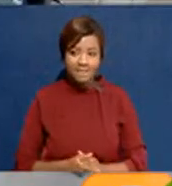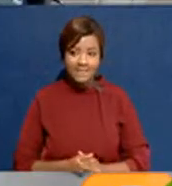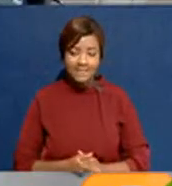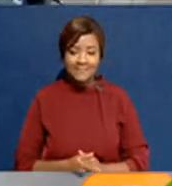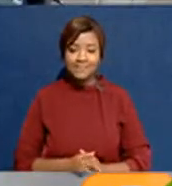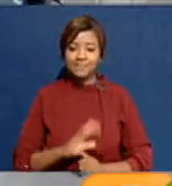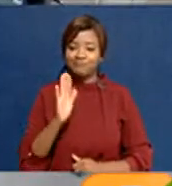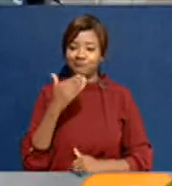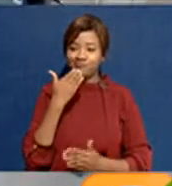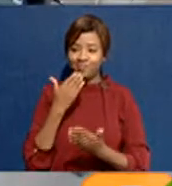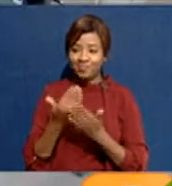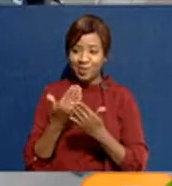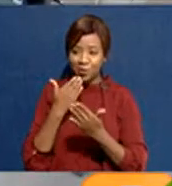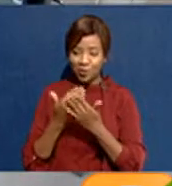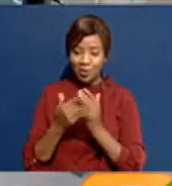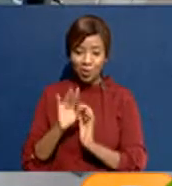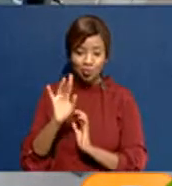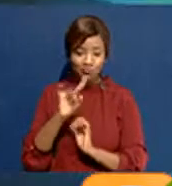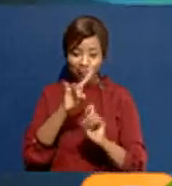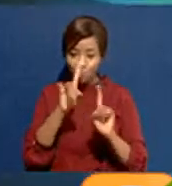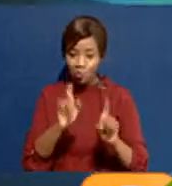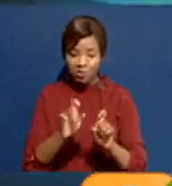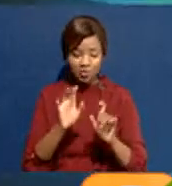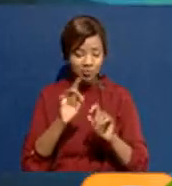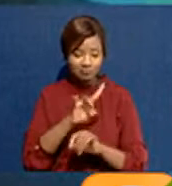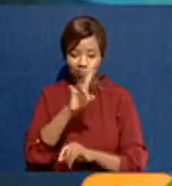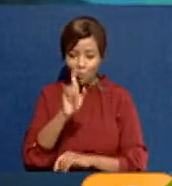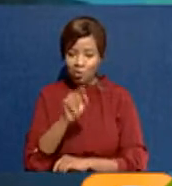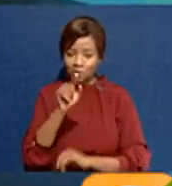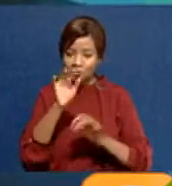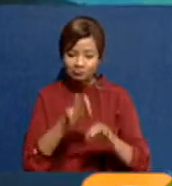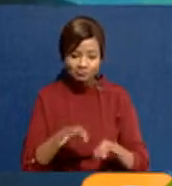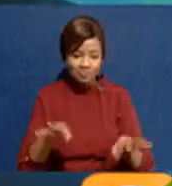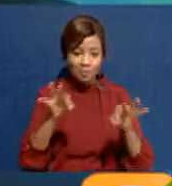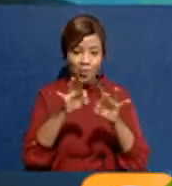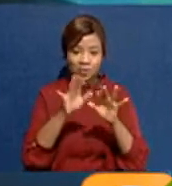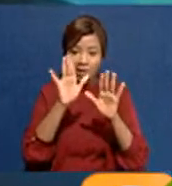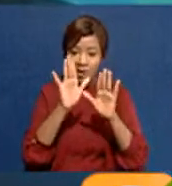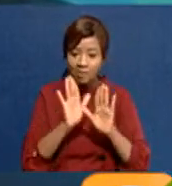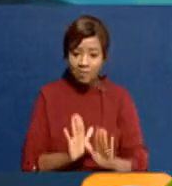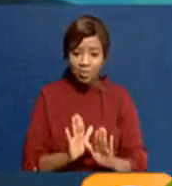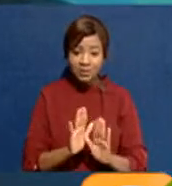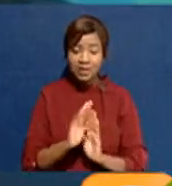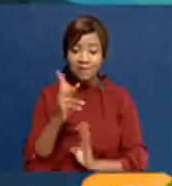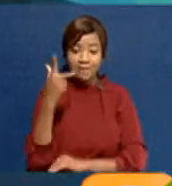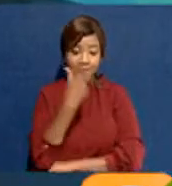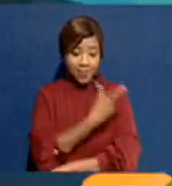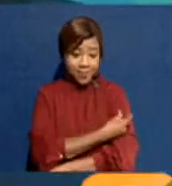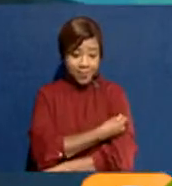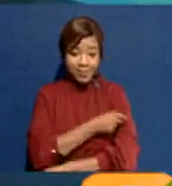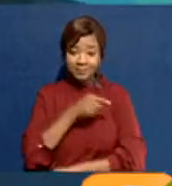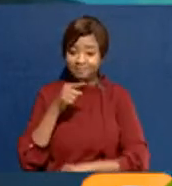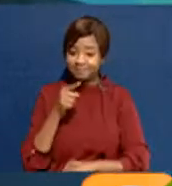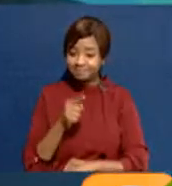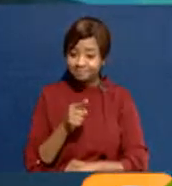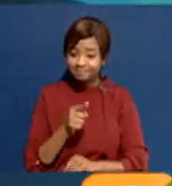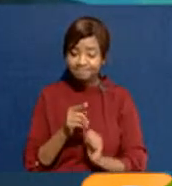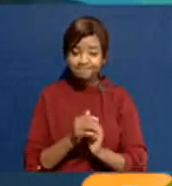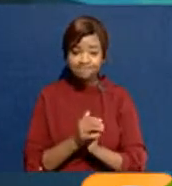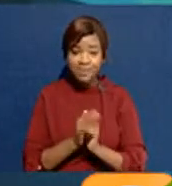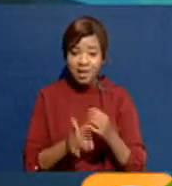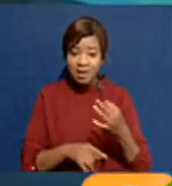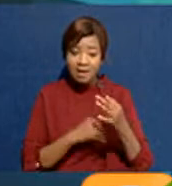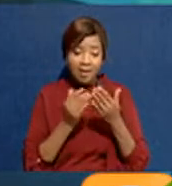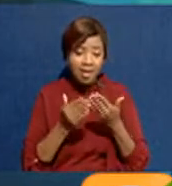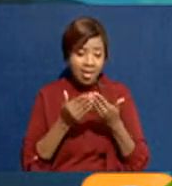Thank you very much. That's a very important question. So immunization is one of the strategies that we use to